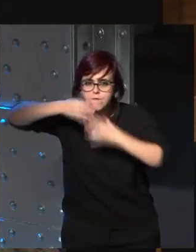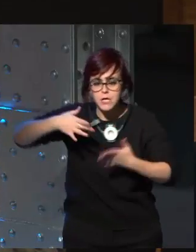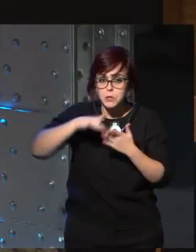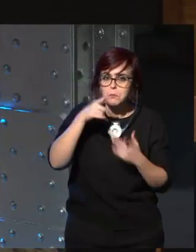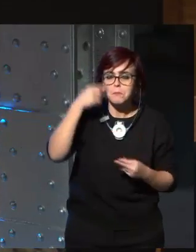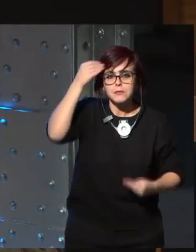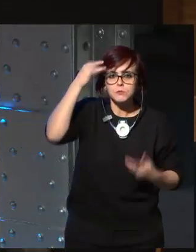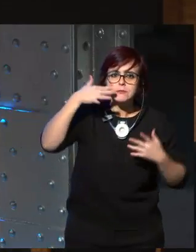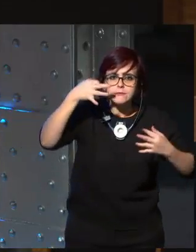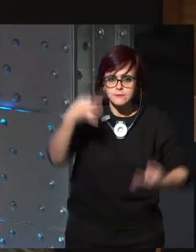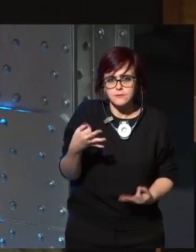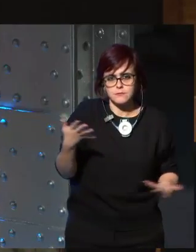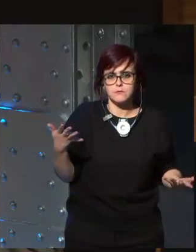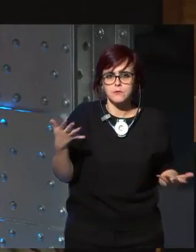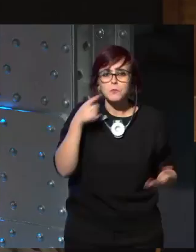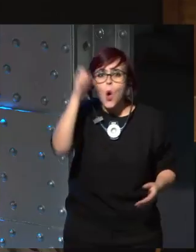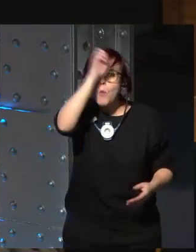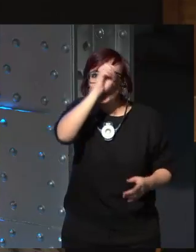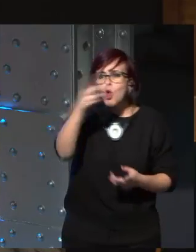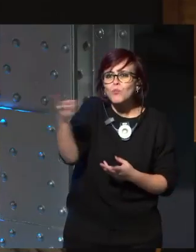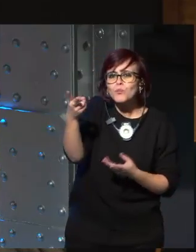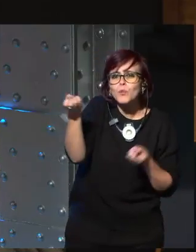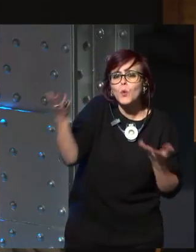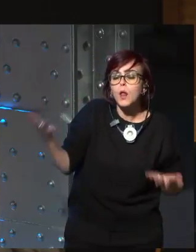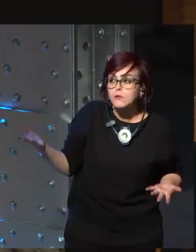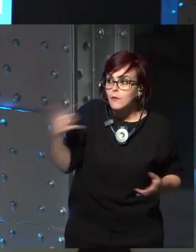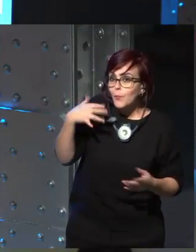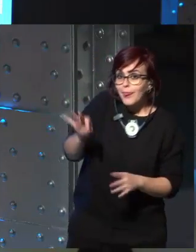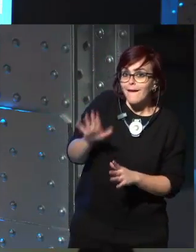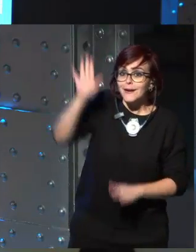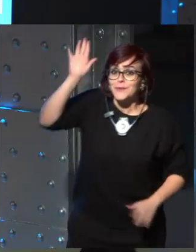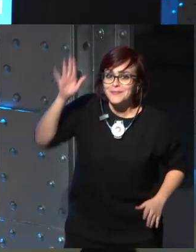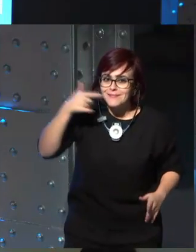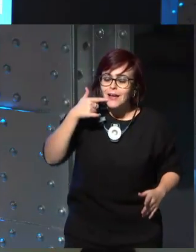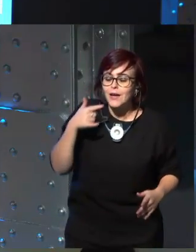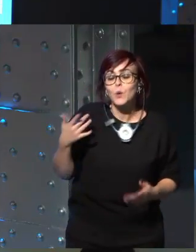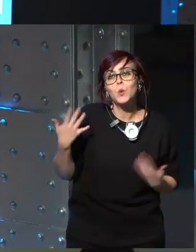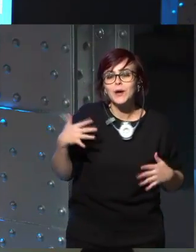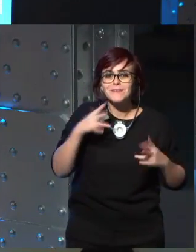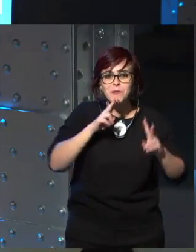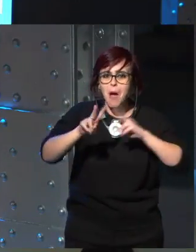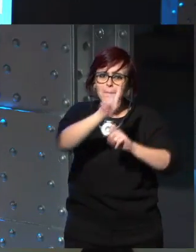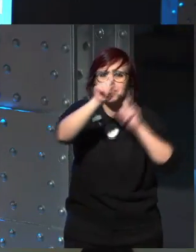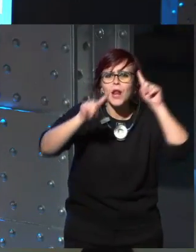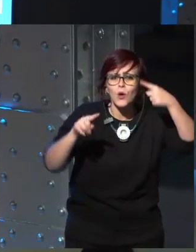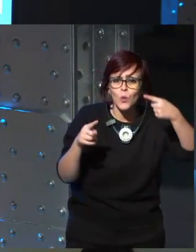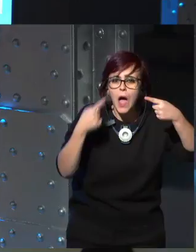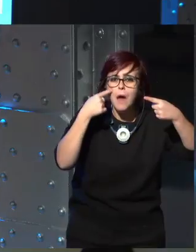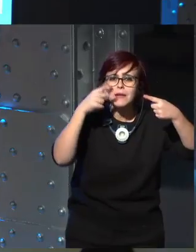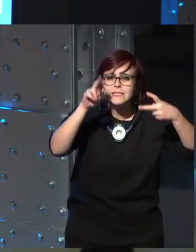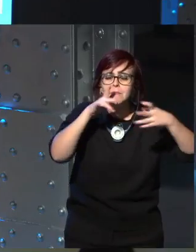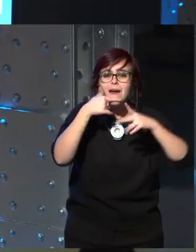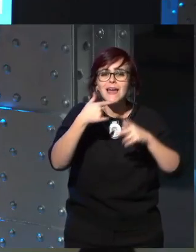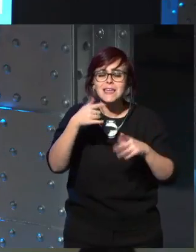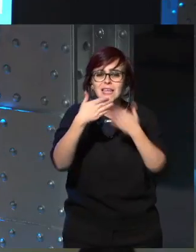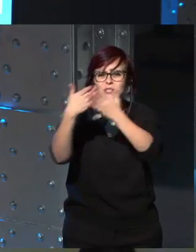acclaimed group of experts. What is your opinion about this? May I? Well, the first question